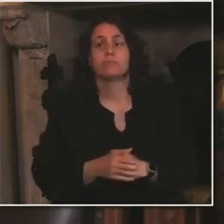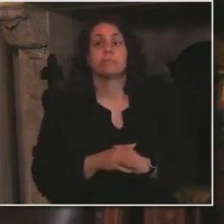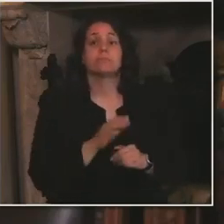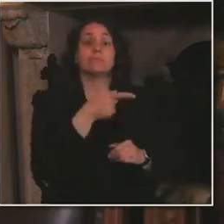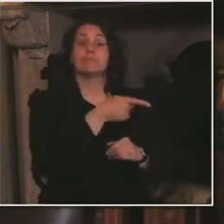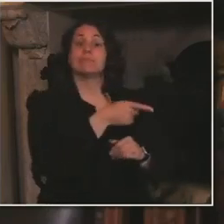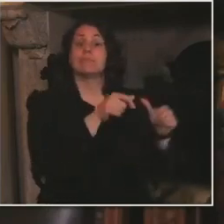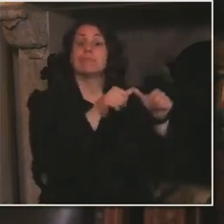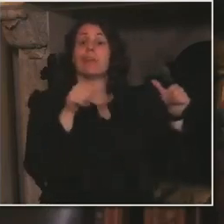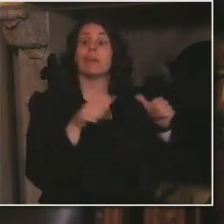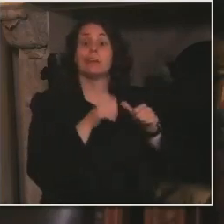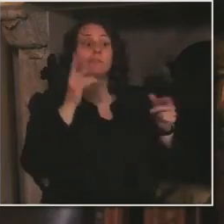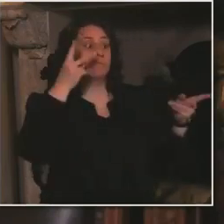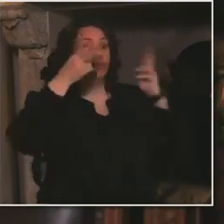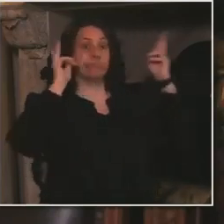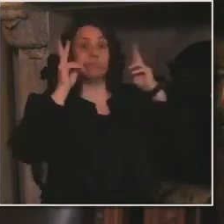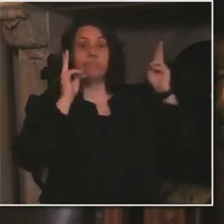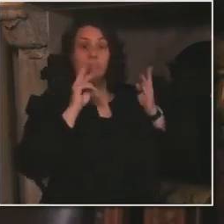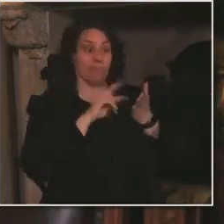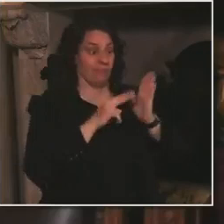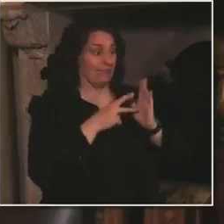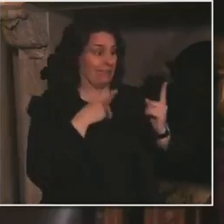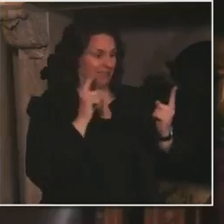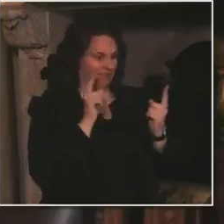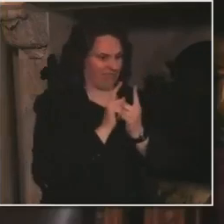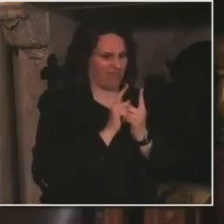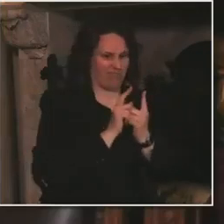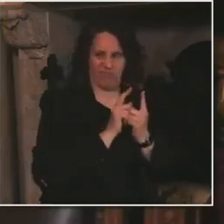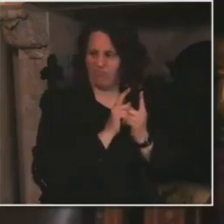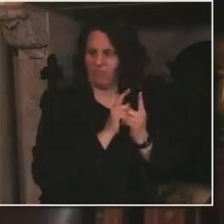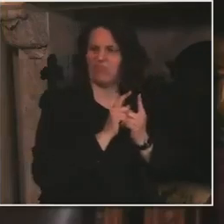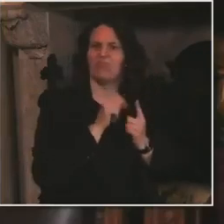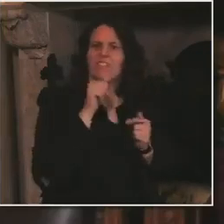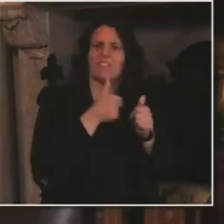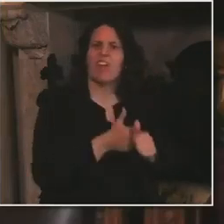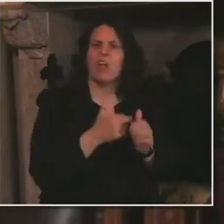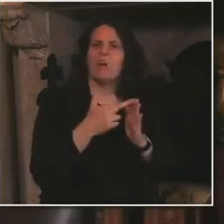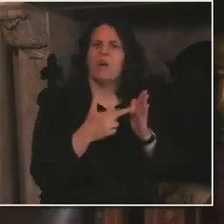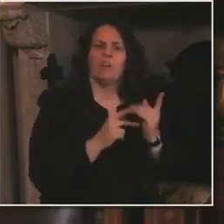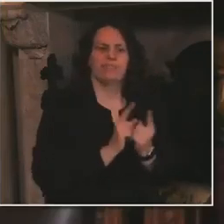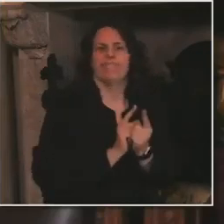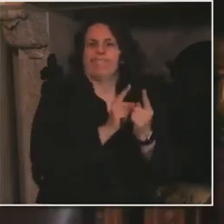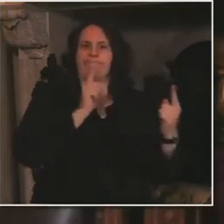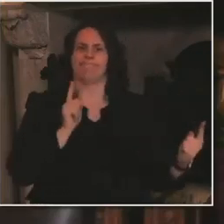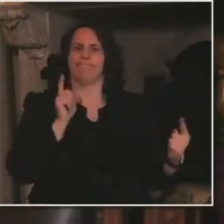that, where you're in very close proximity, especially with the face, for prolonged periods of time.